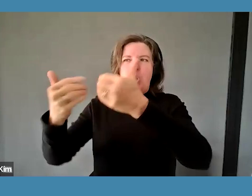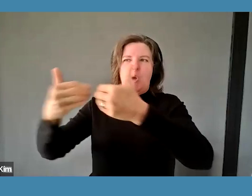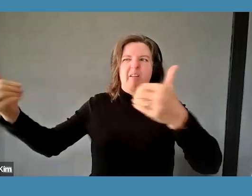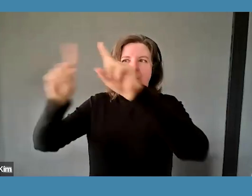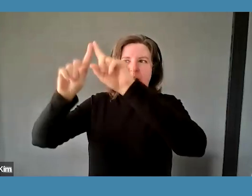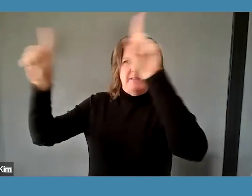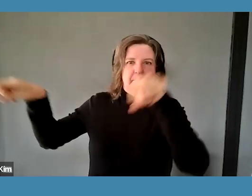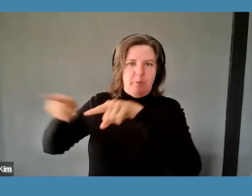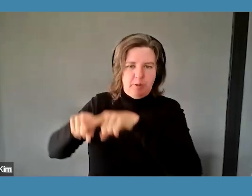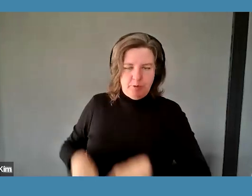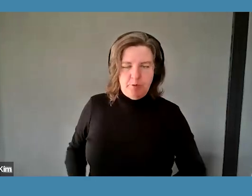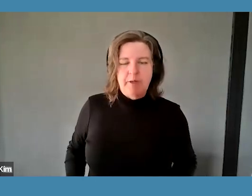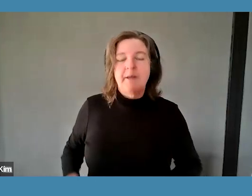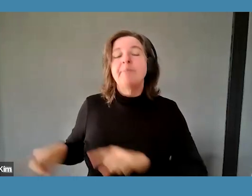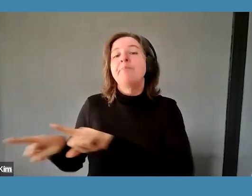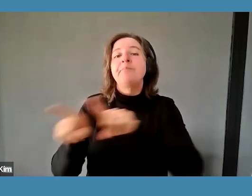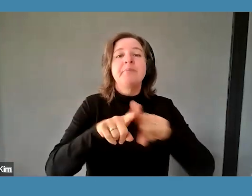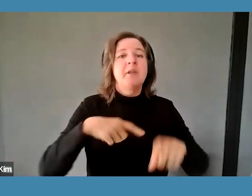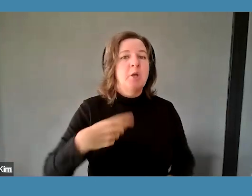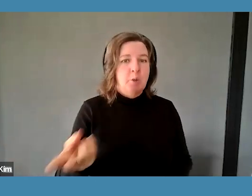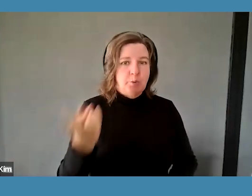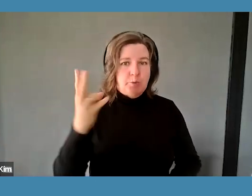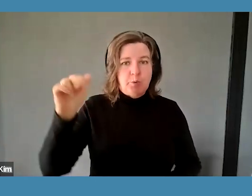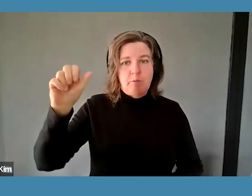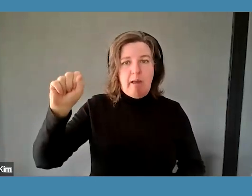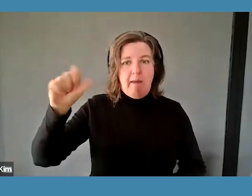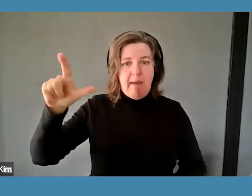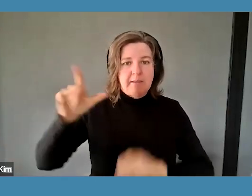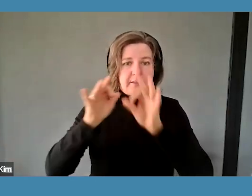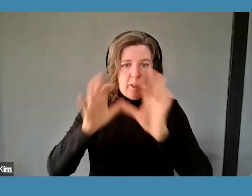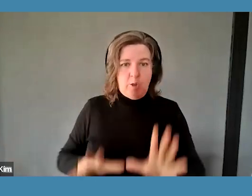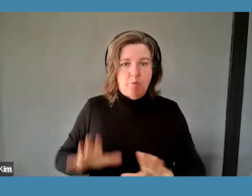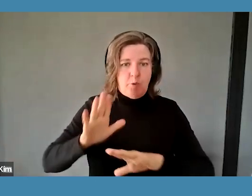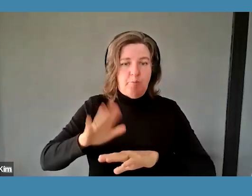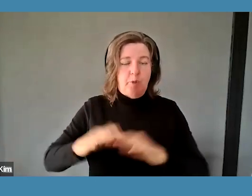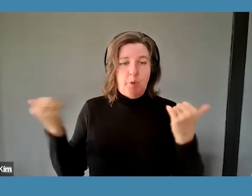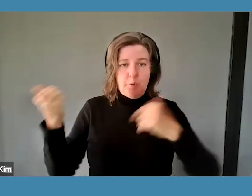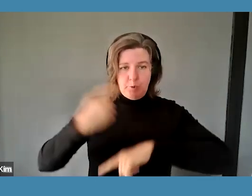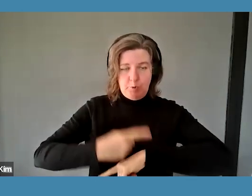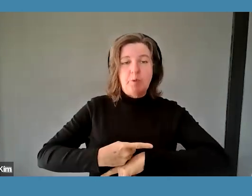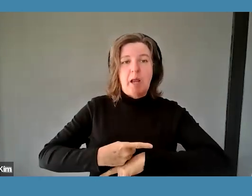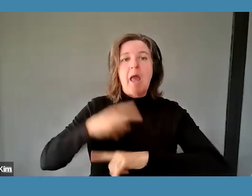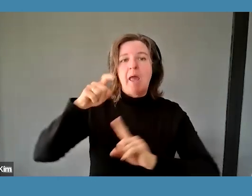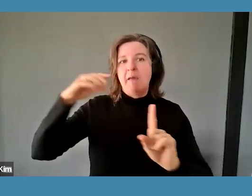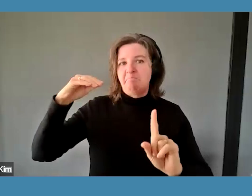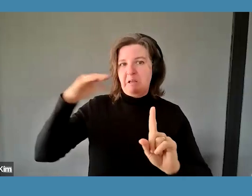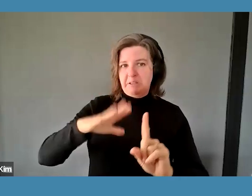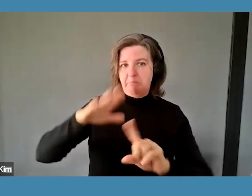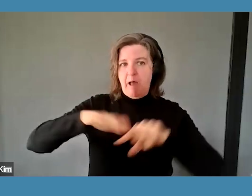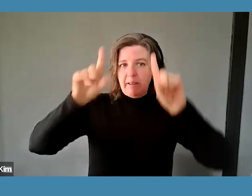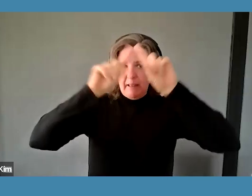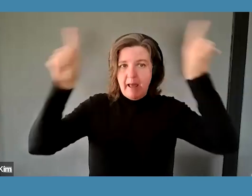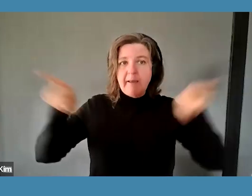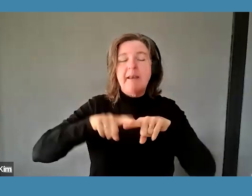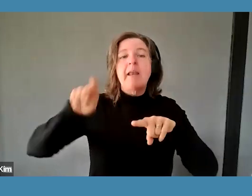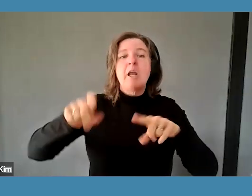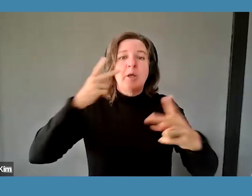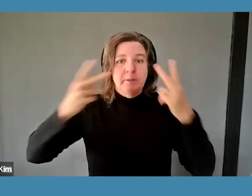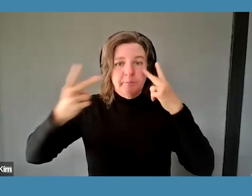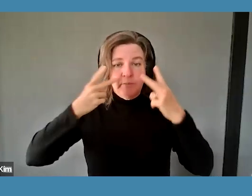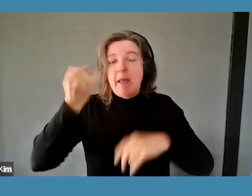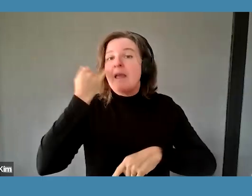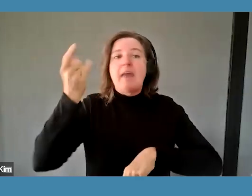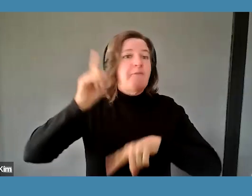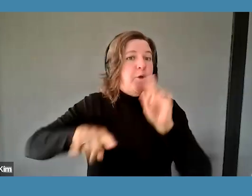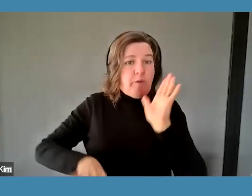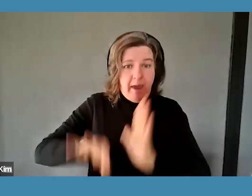Language interpreters today. They are spotlighted on your screen and should be visible at all times. If you cannot find them, make sure